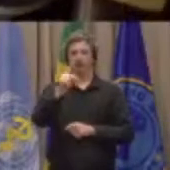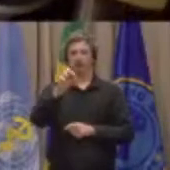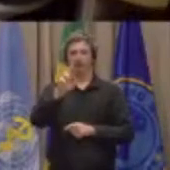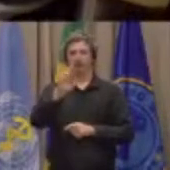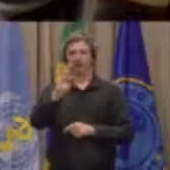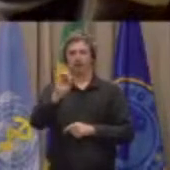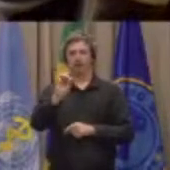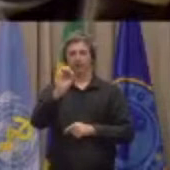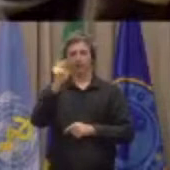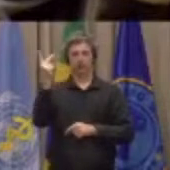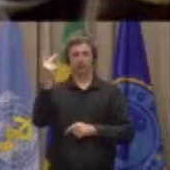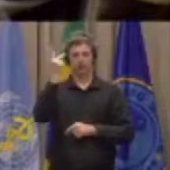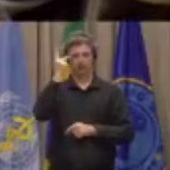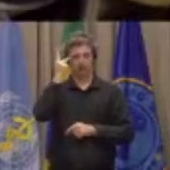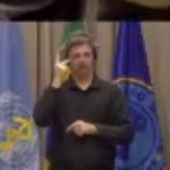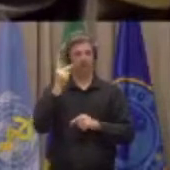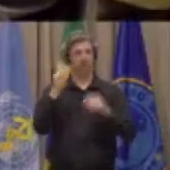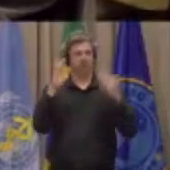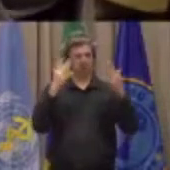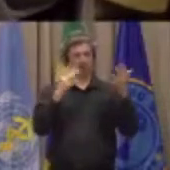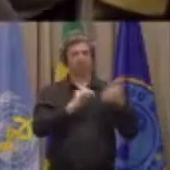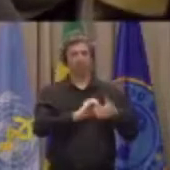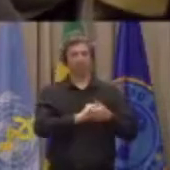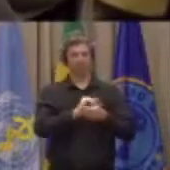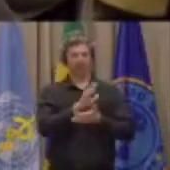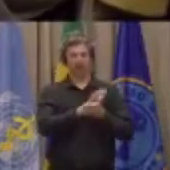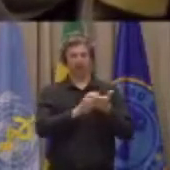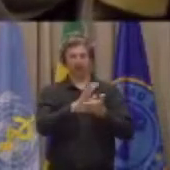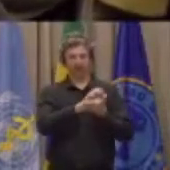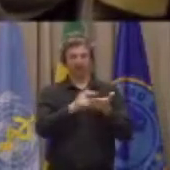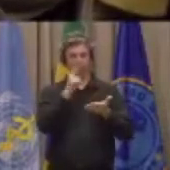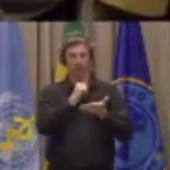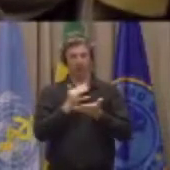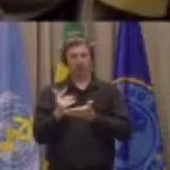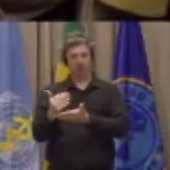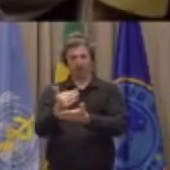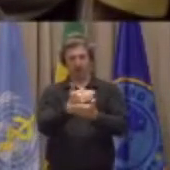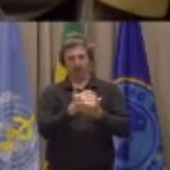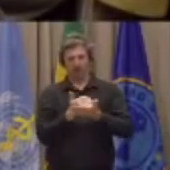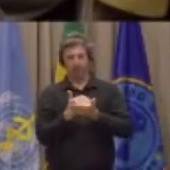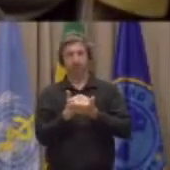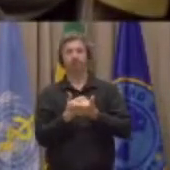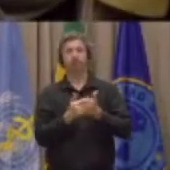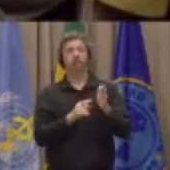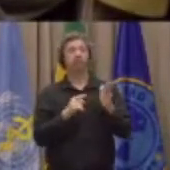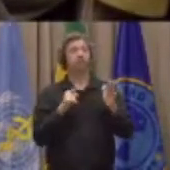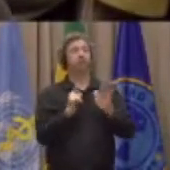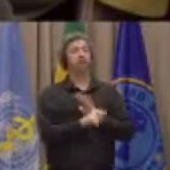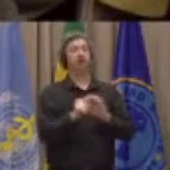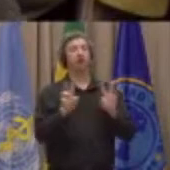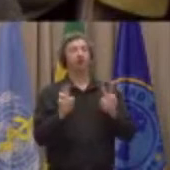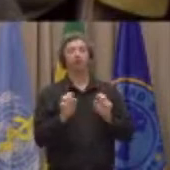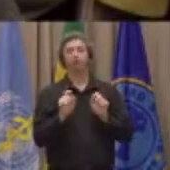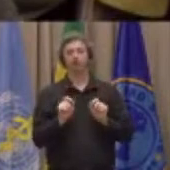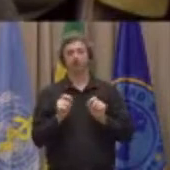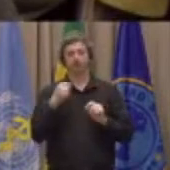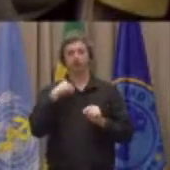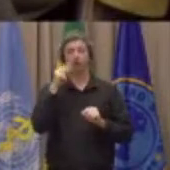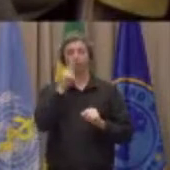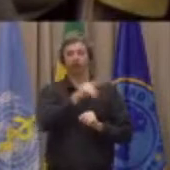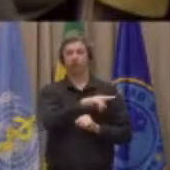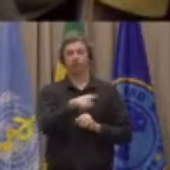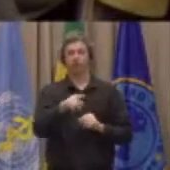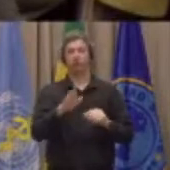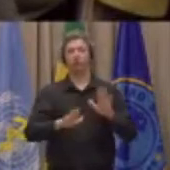Medicine, the School of Medicine from Ribeirão Pedro. I would like to greet and thank you, congratulate